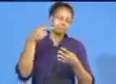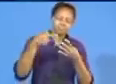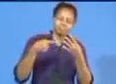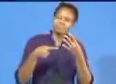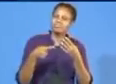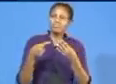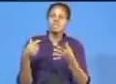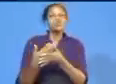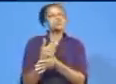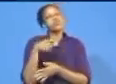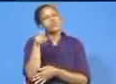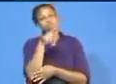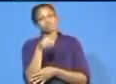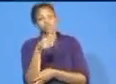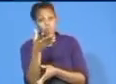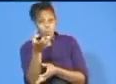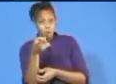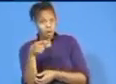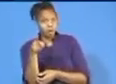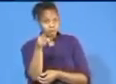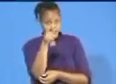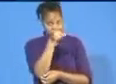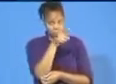I'd like to tell you that I'm going to take you to